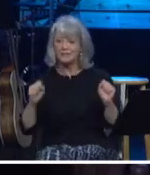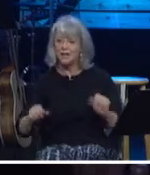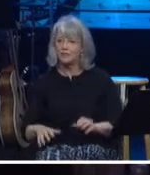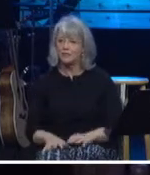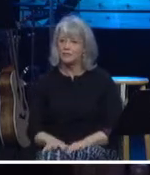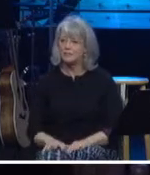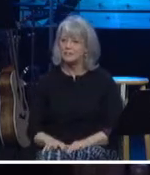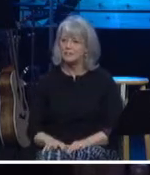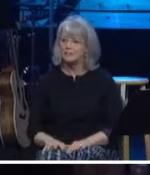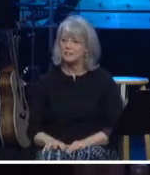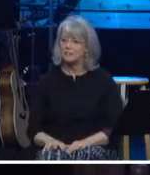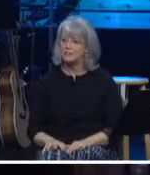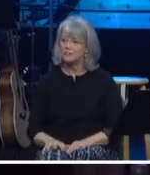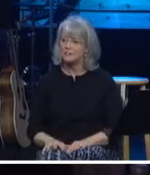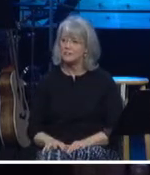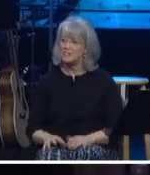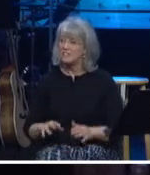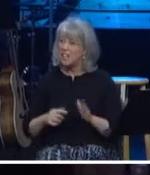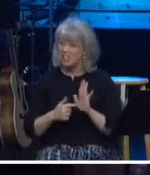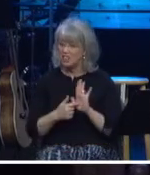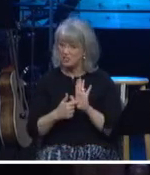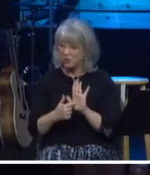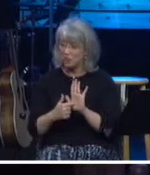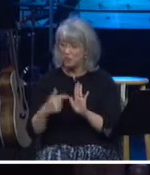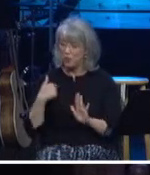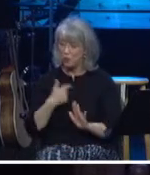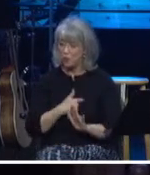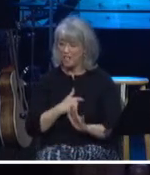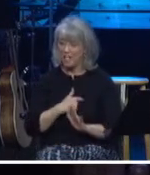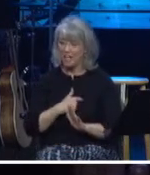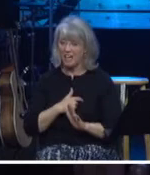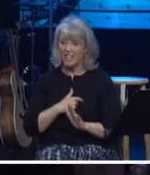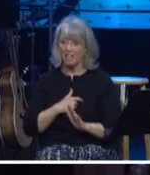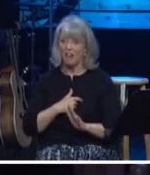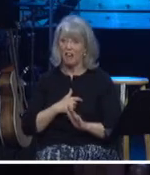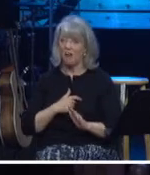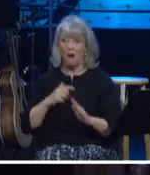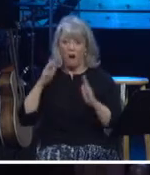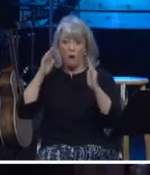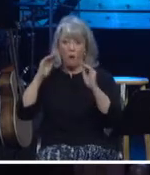It shows our hopelessness in and of ourselves, our helplessness.